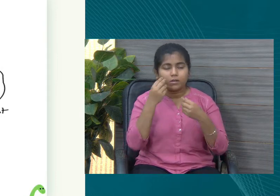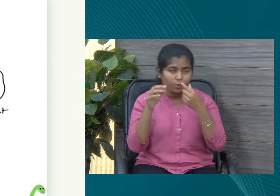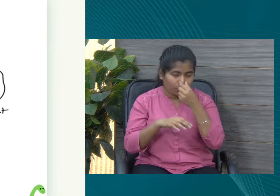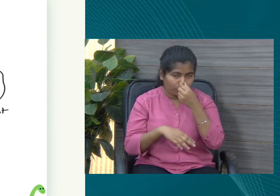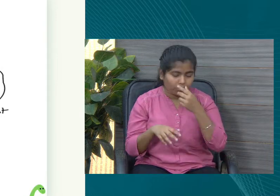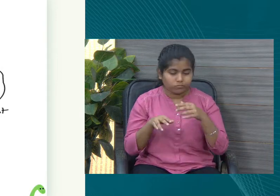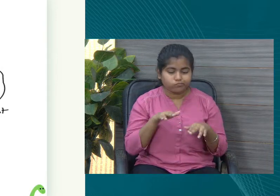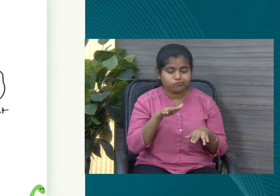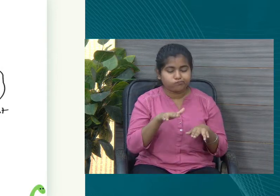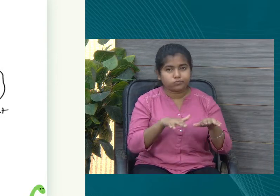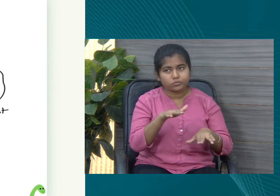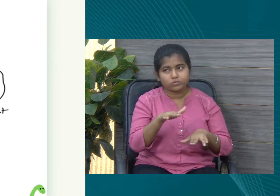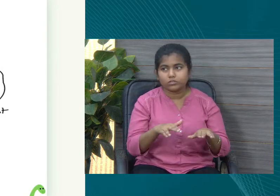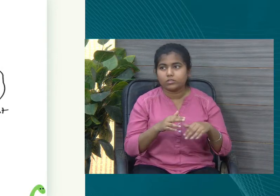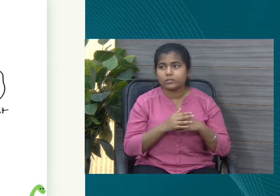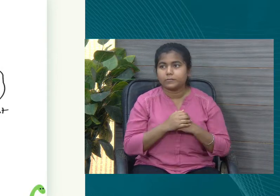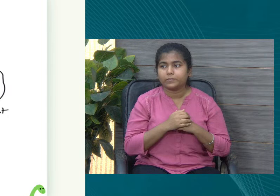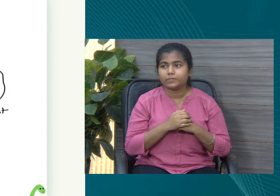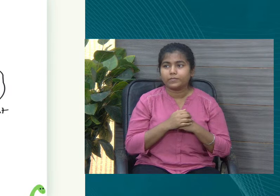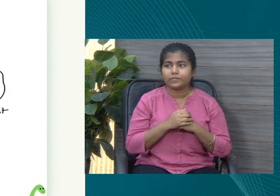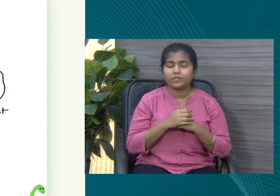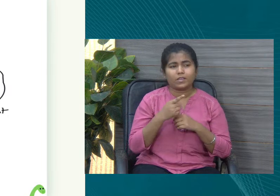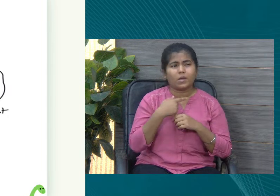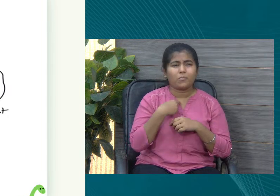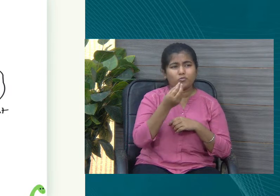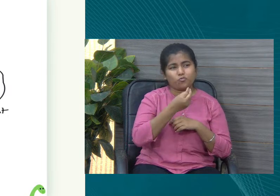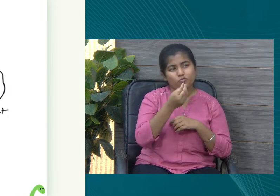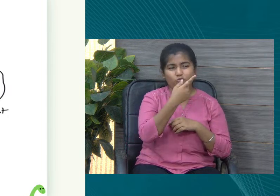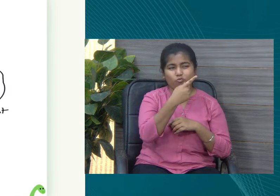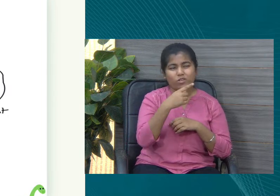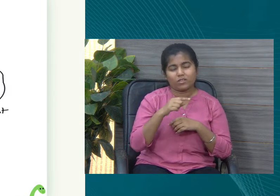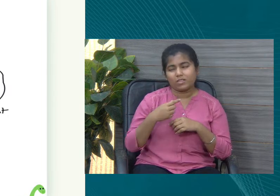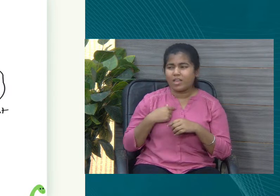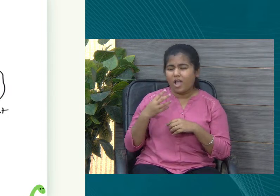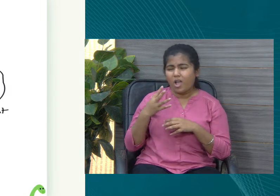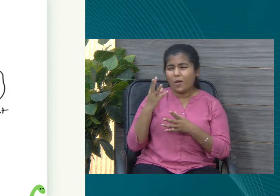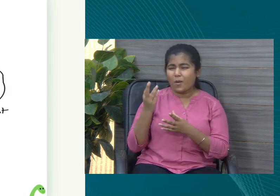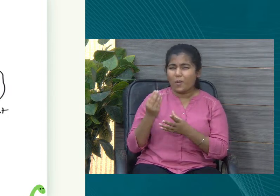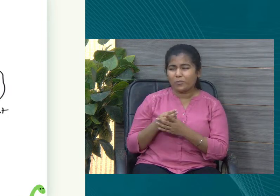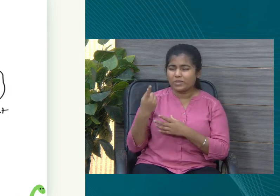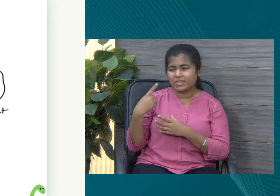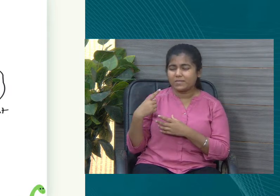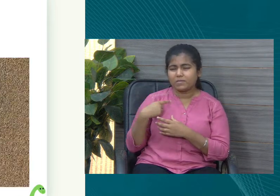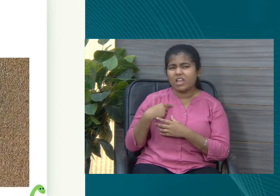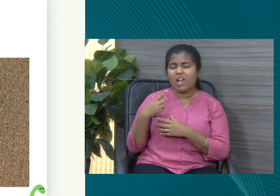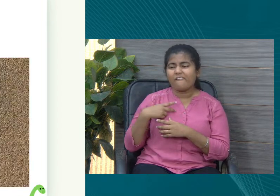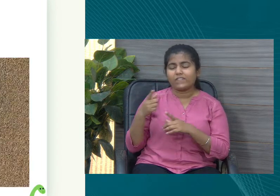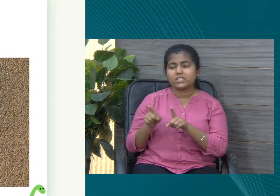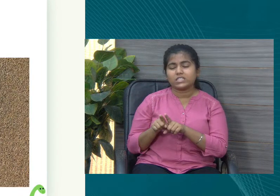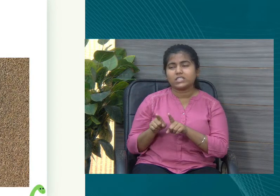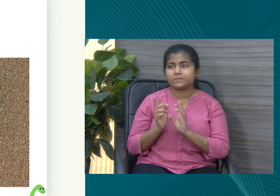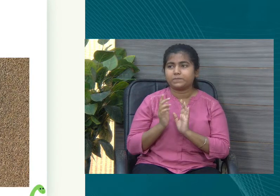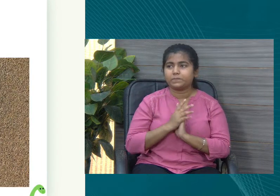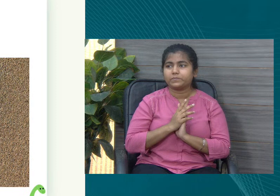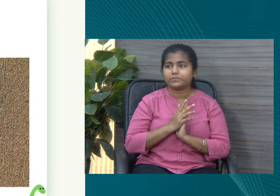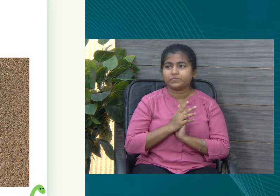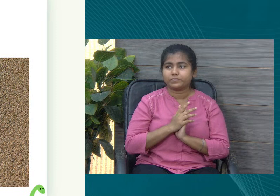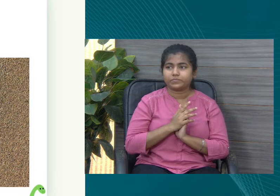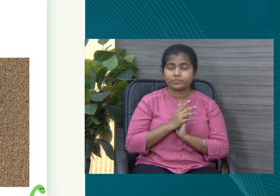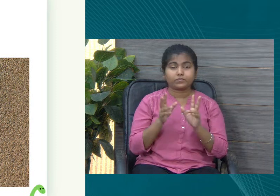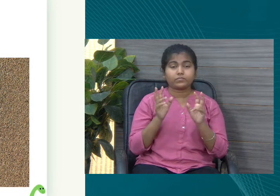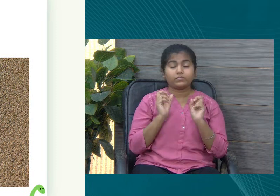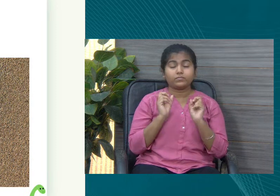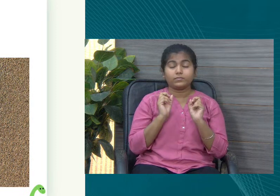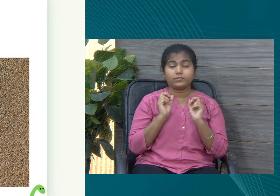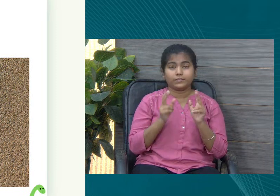almost all Almost the first, right except answers. the first one, right? Yes, but it seems similar. So, okay.